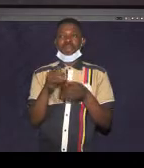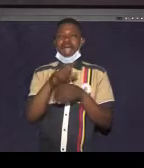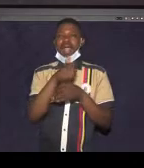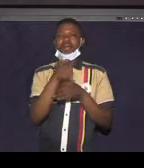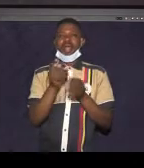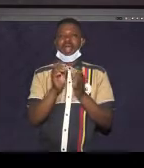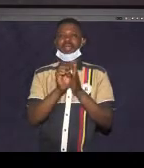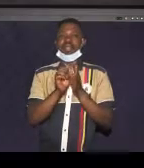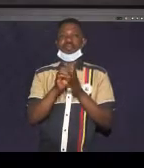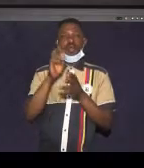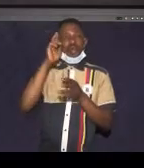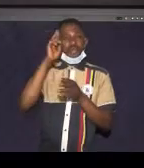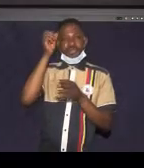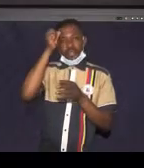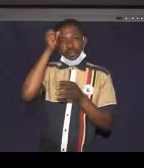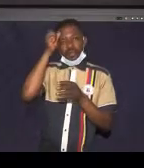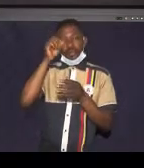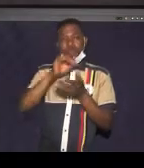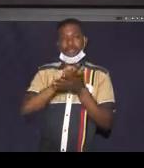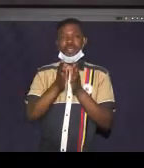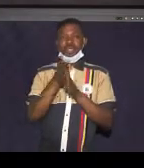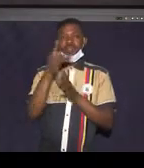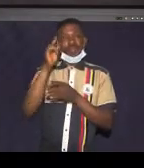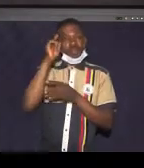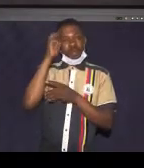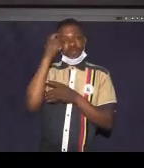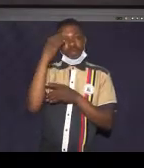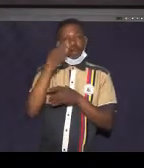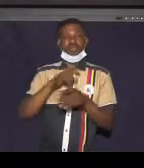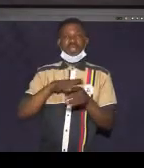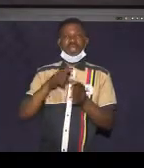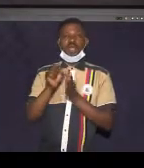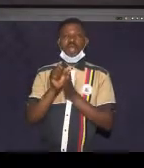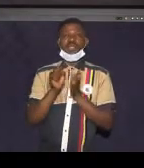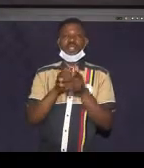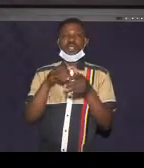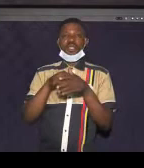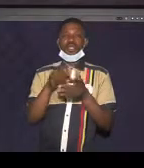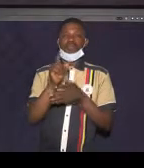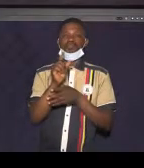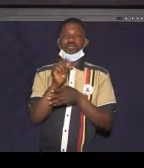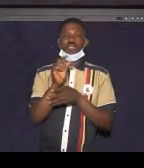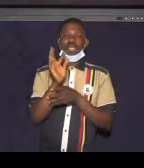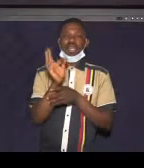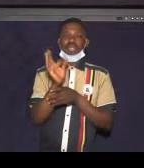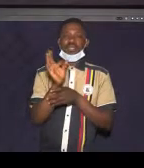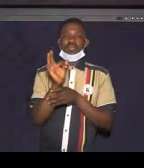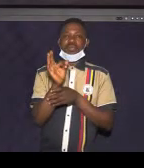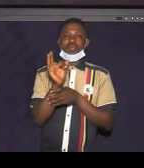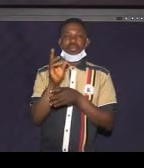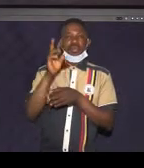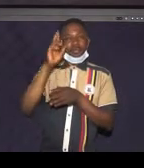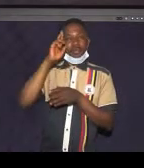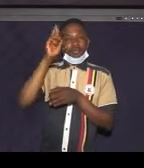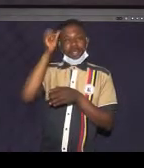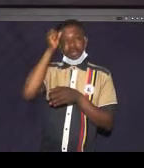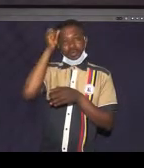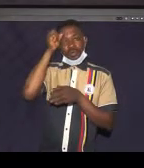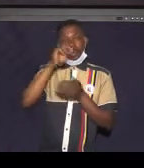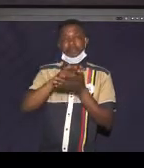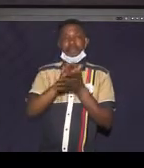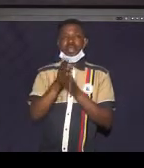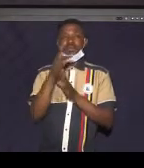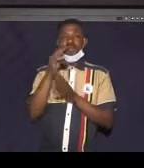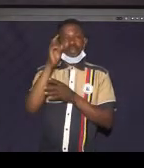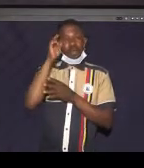Another example, Mr. Sanwo-Olu became the governor of Lagos State in 2019. Mr. Sanwo-Olu became